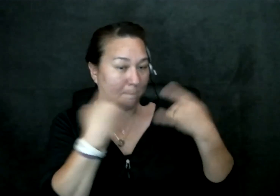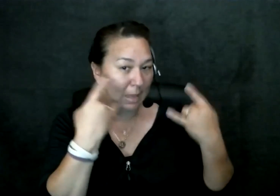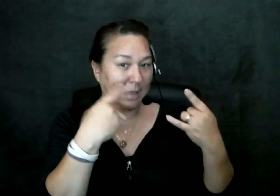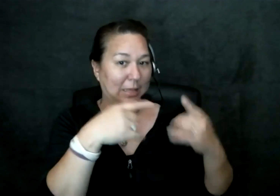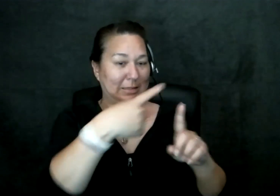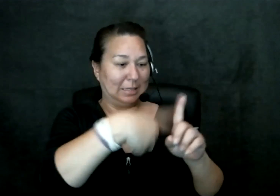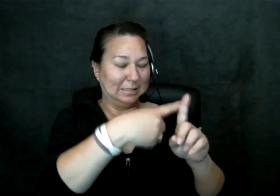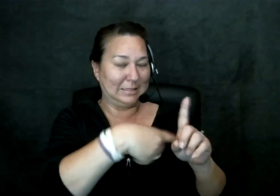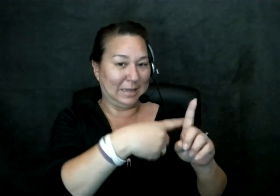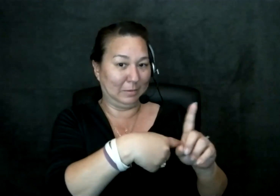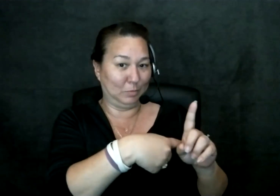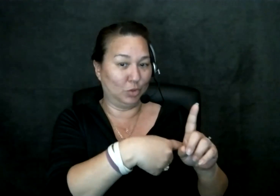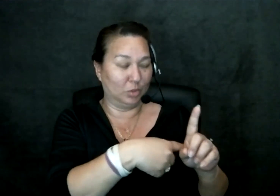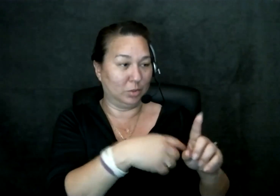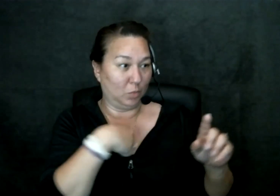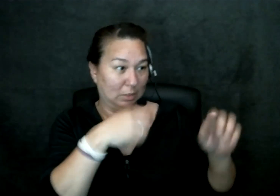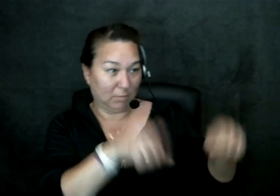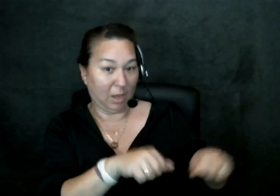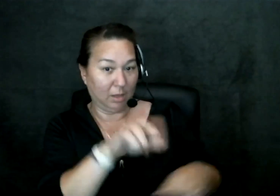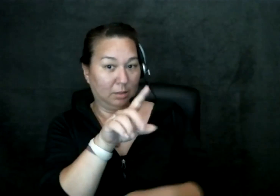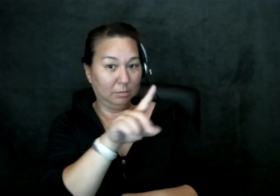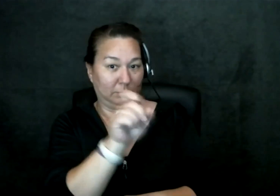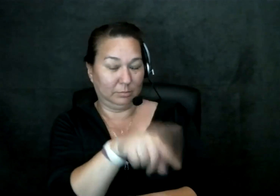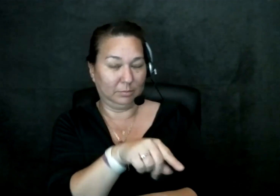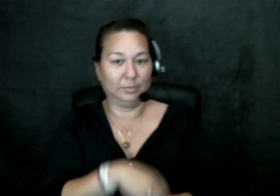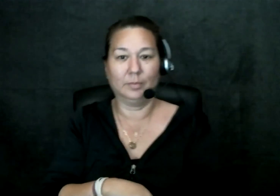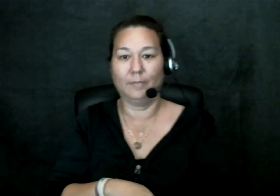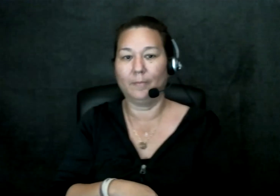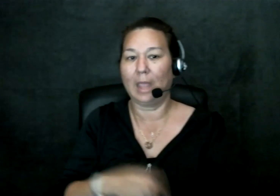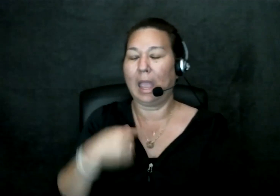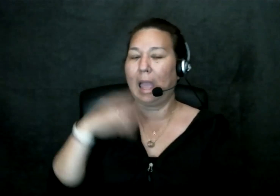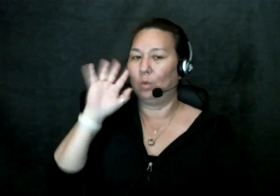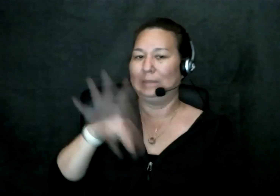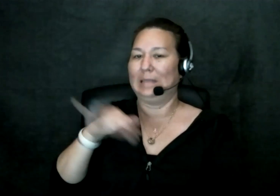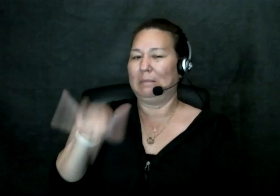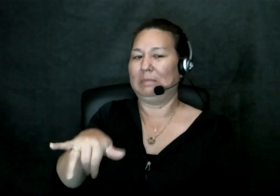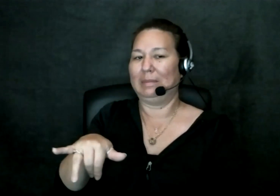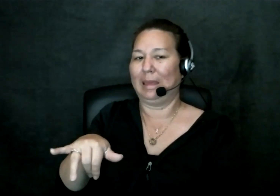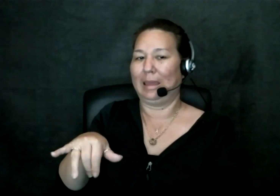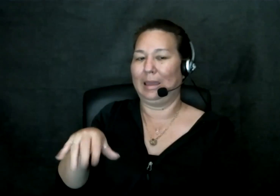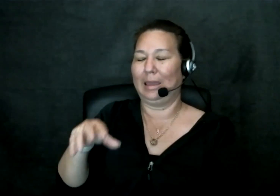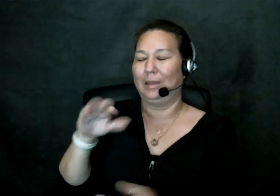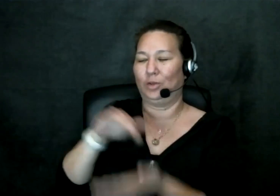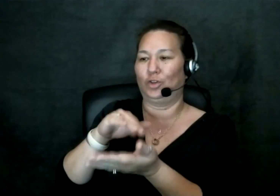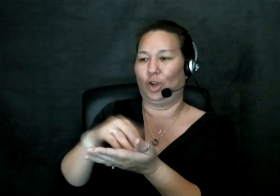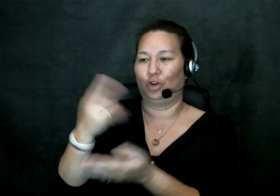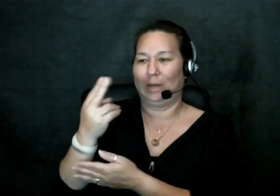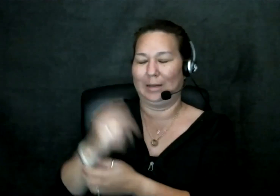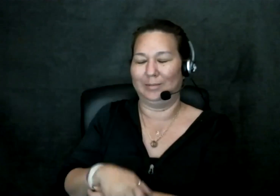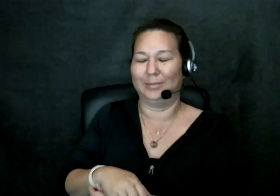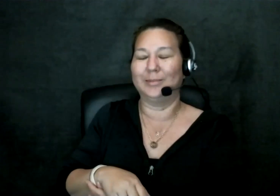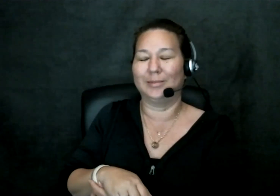I can take that one, Dr. Moss, and you can back me up. That is allowed. You